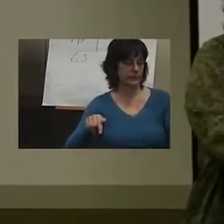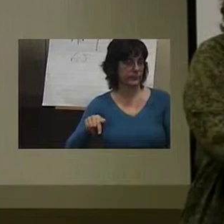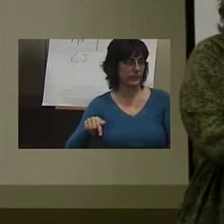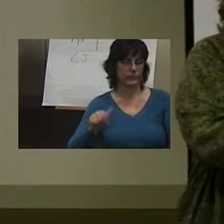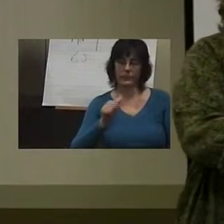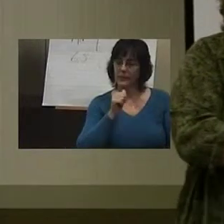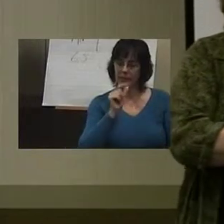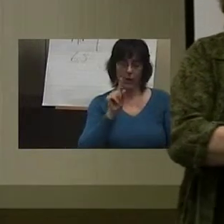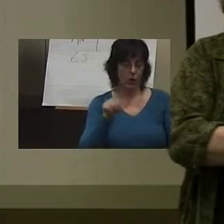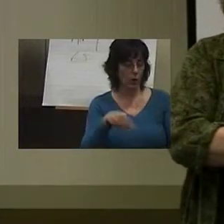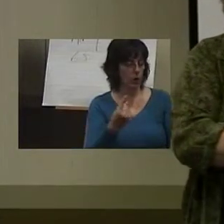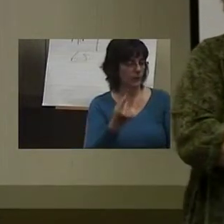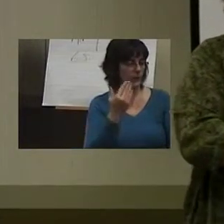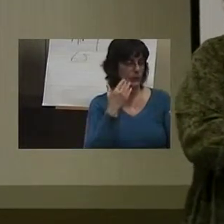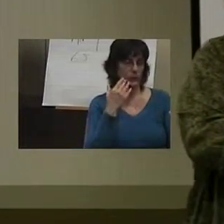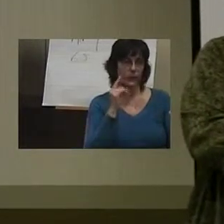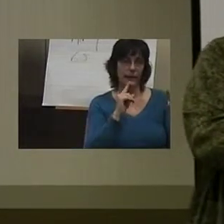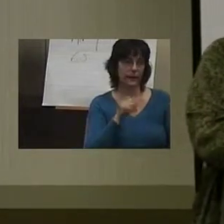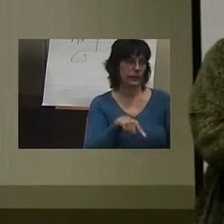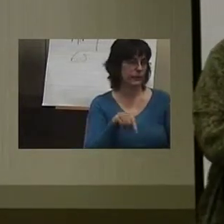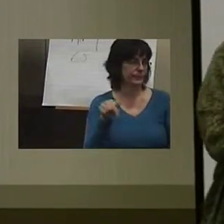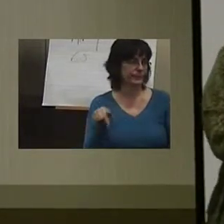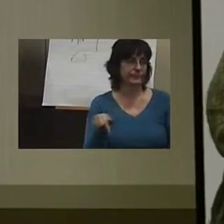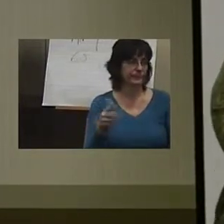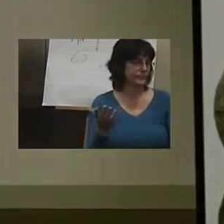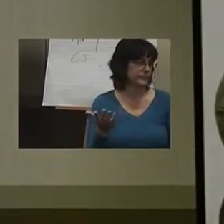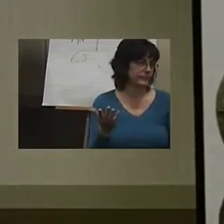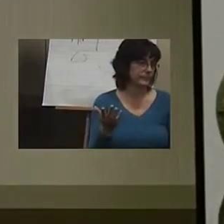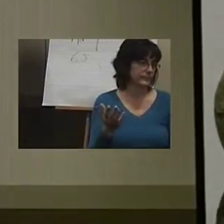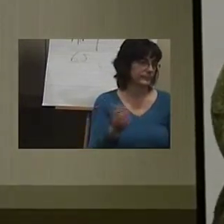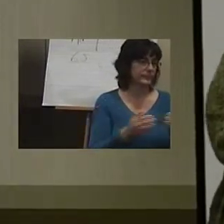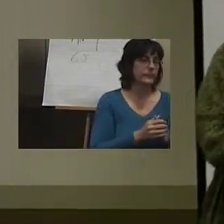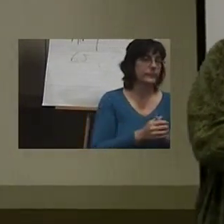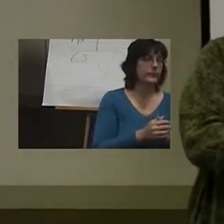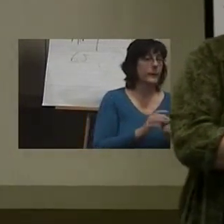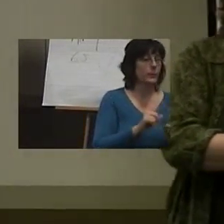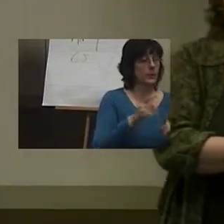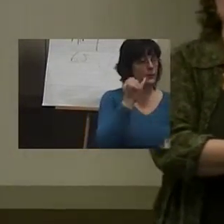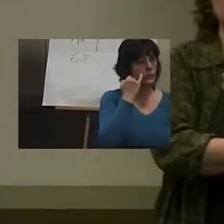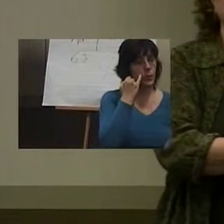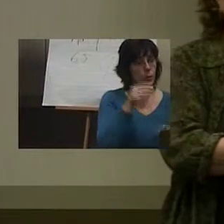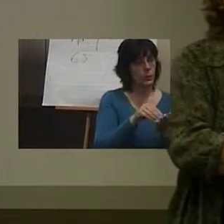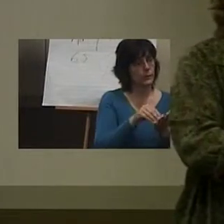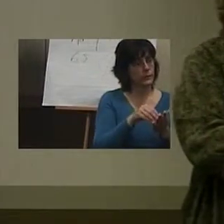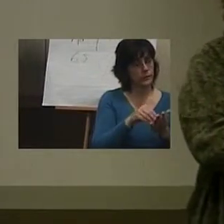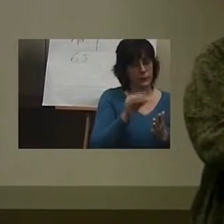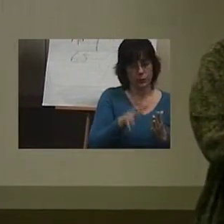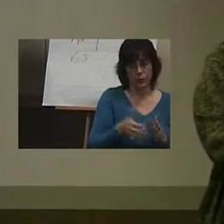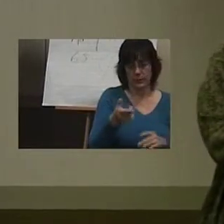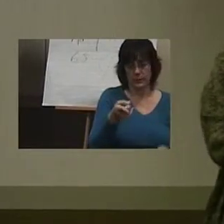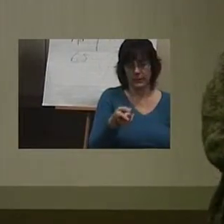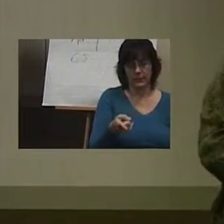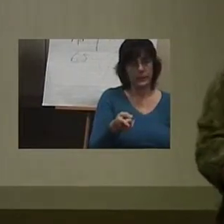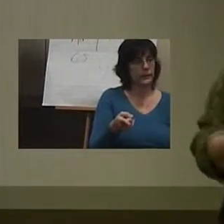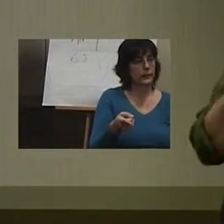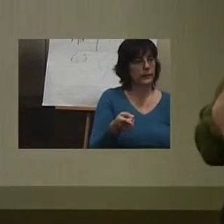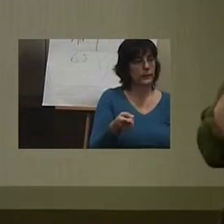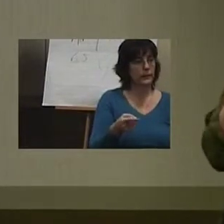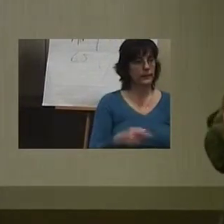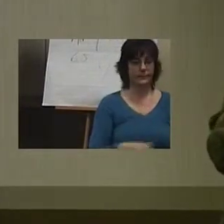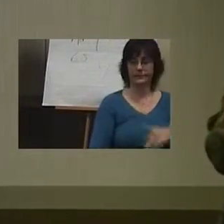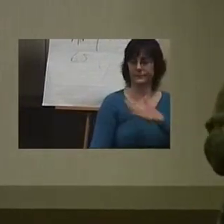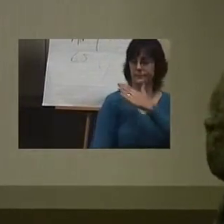be able to know the answer to that question. But if it's a student who gets tapped on